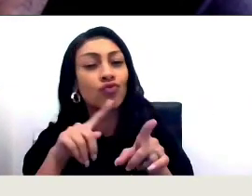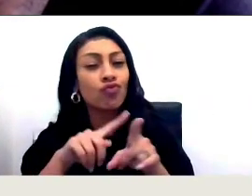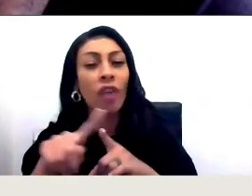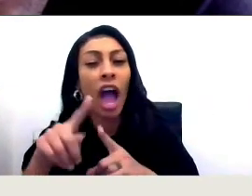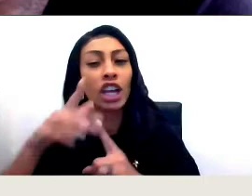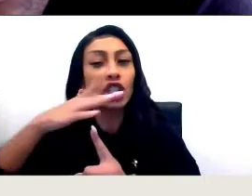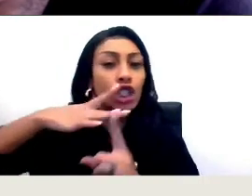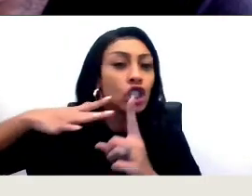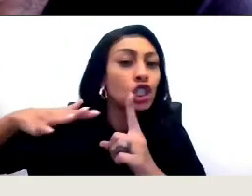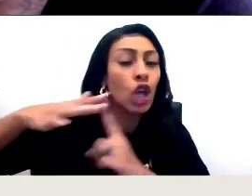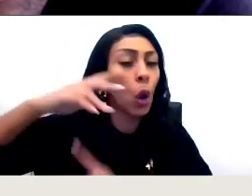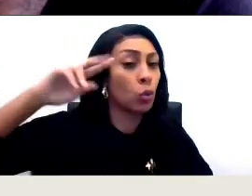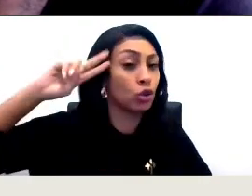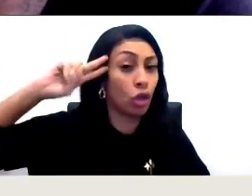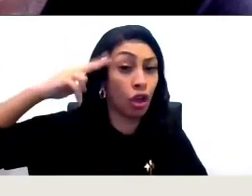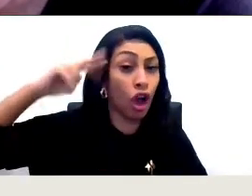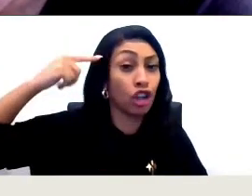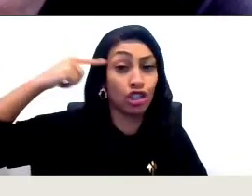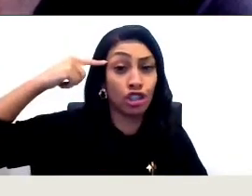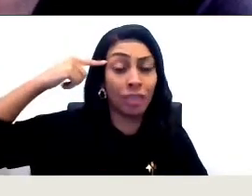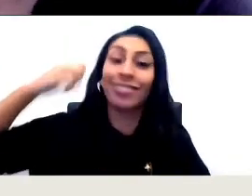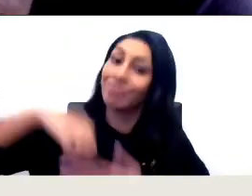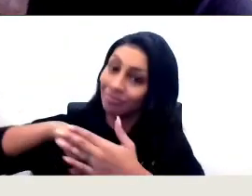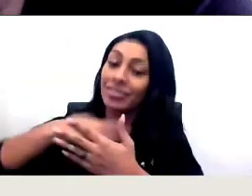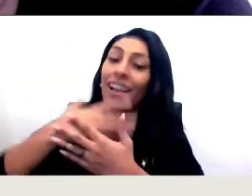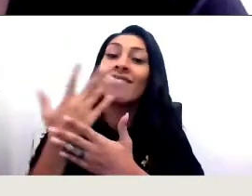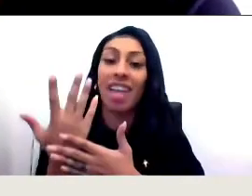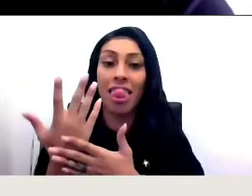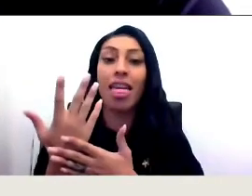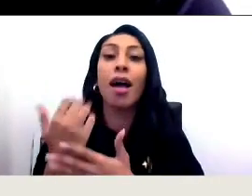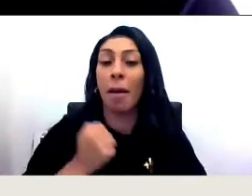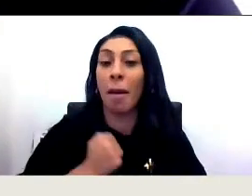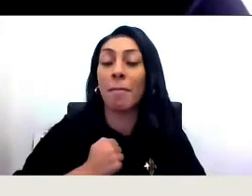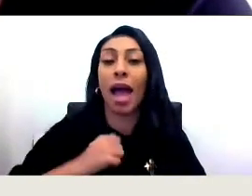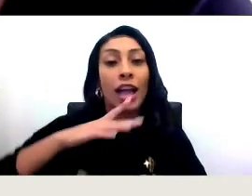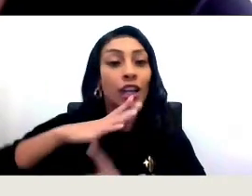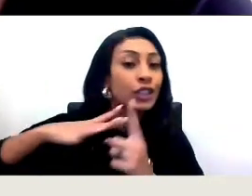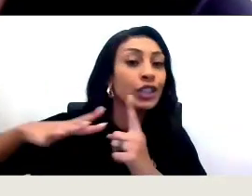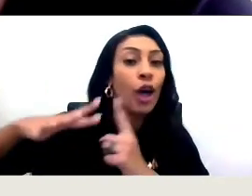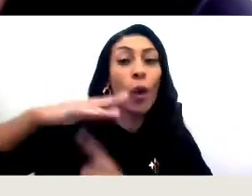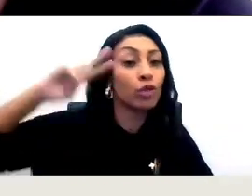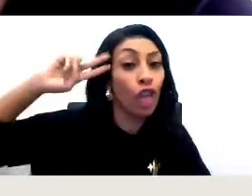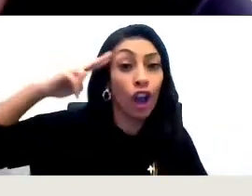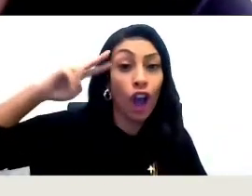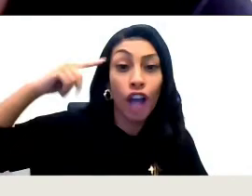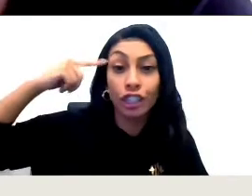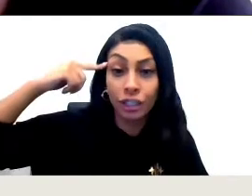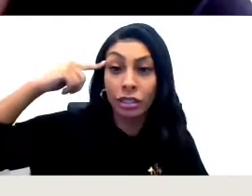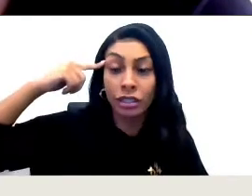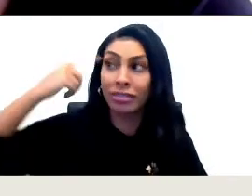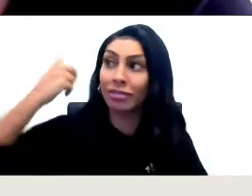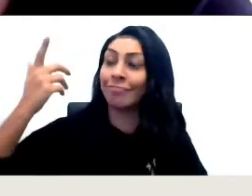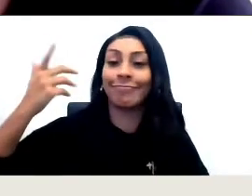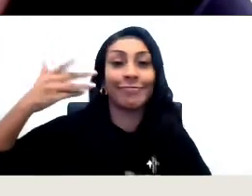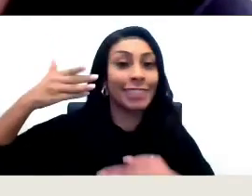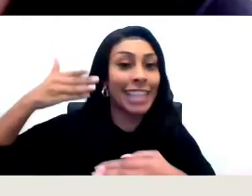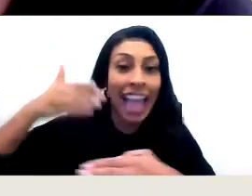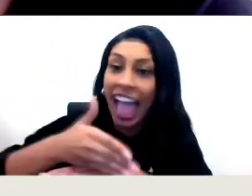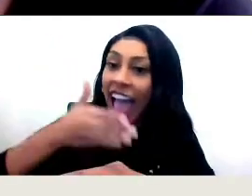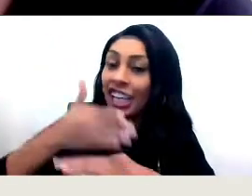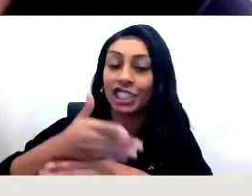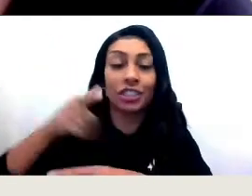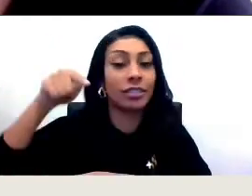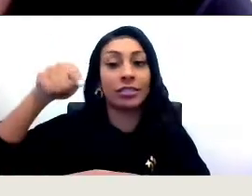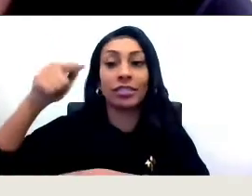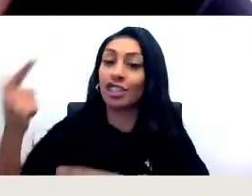social consciousness, trying to develop my social consciousness and make it something that impels me to action is something that